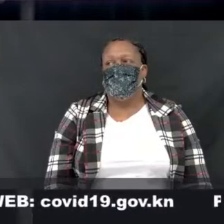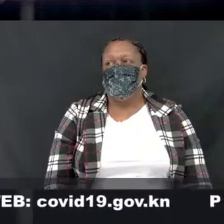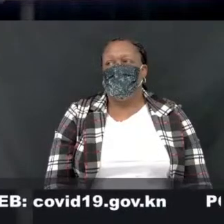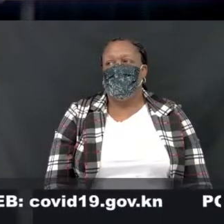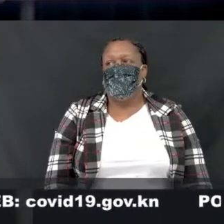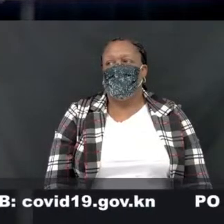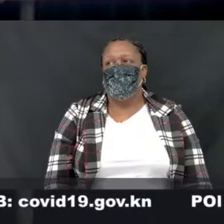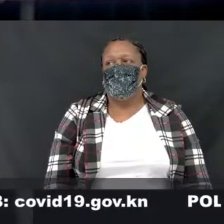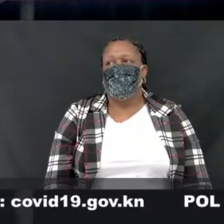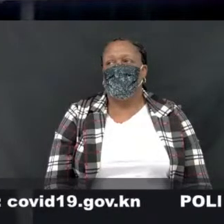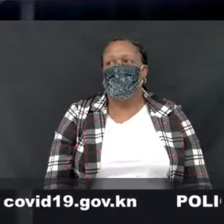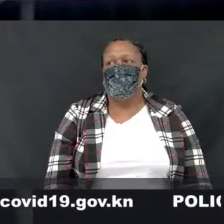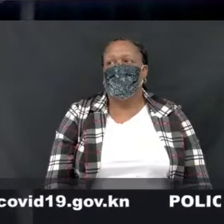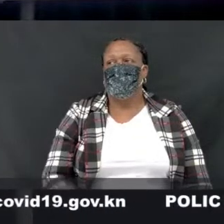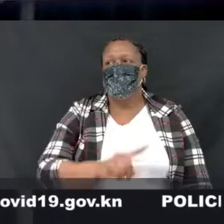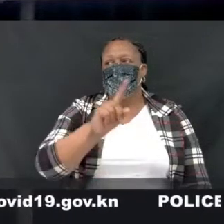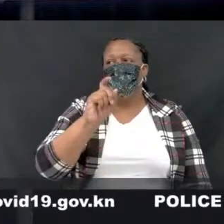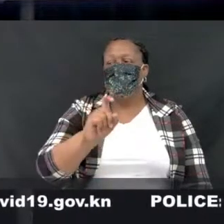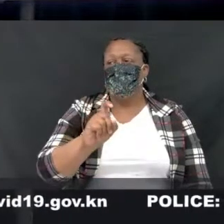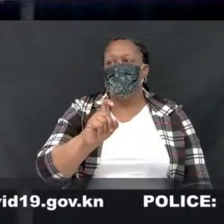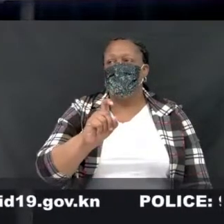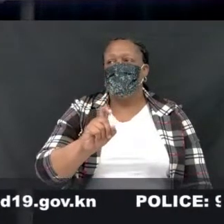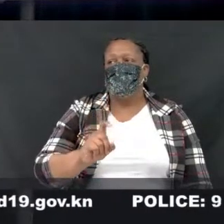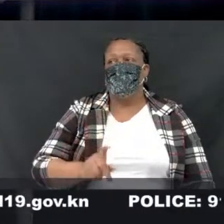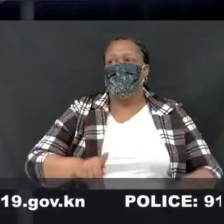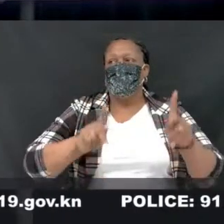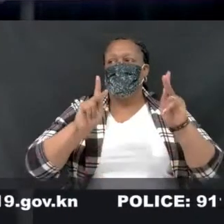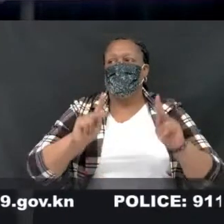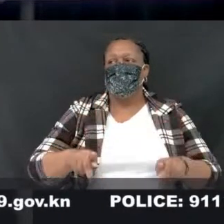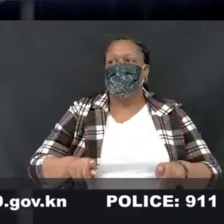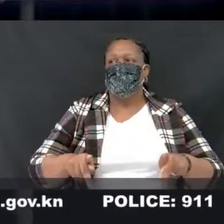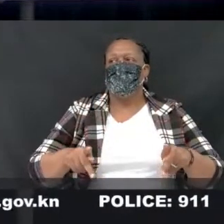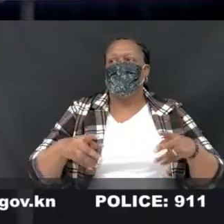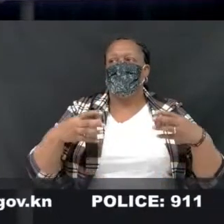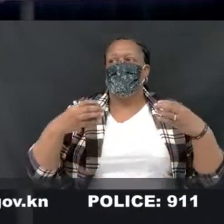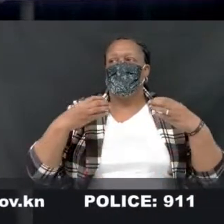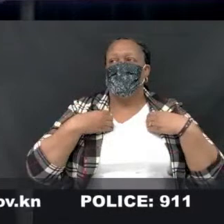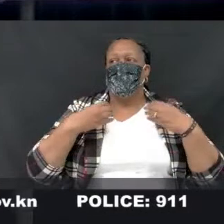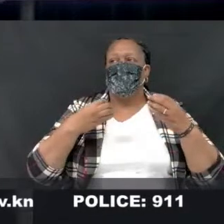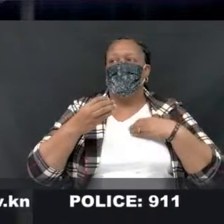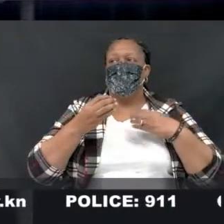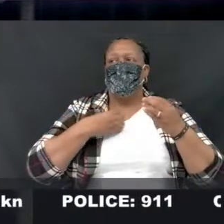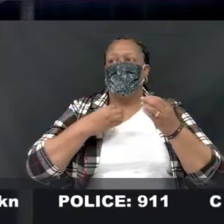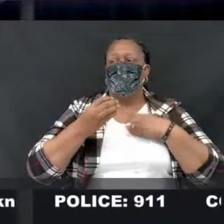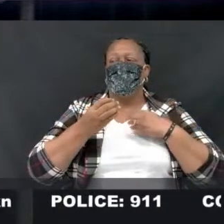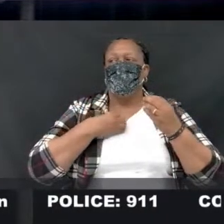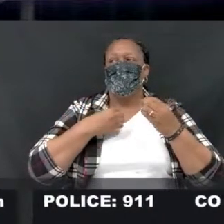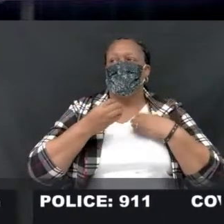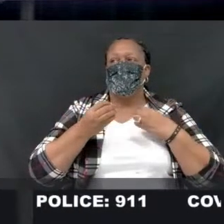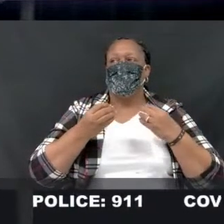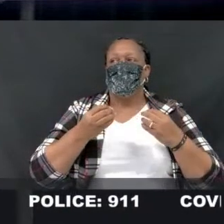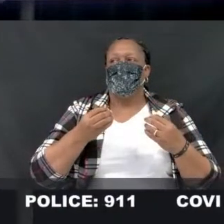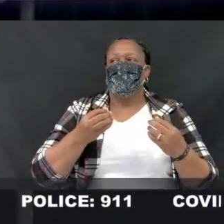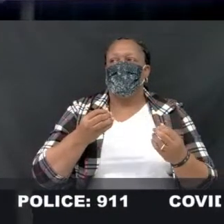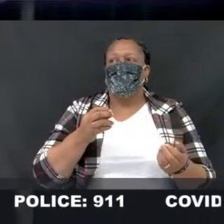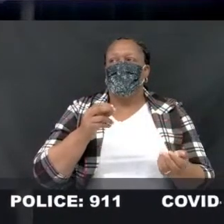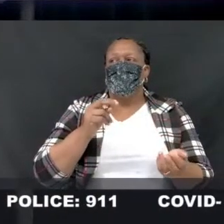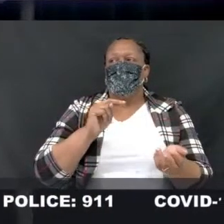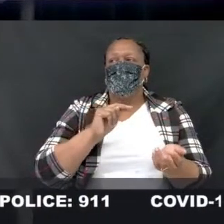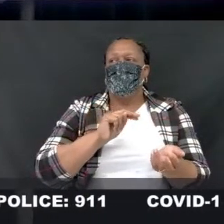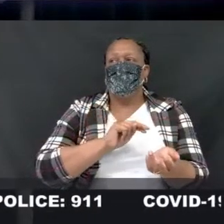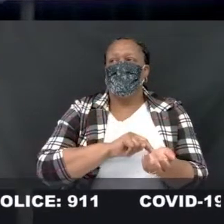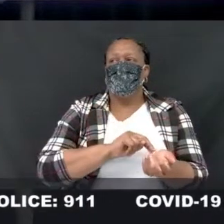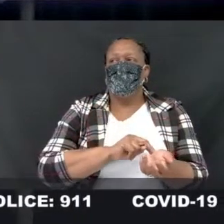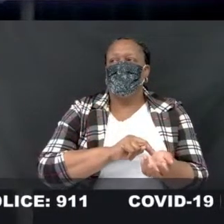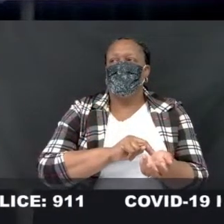The next question reads, persons have complained that the nurses are no longer answering your question when you ask the expiry date